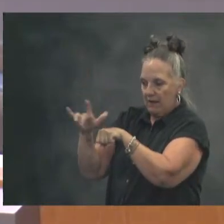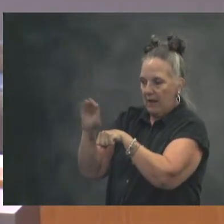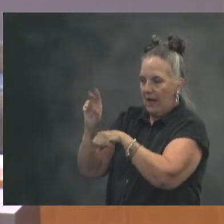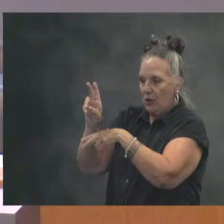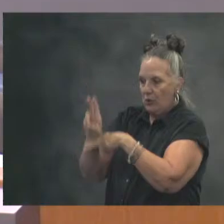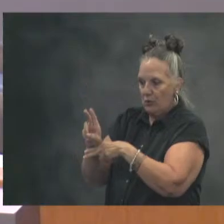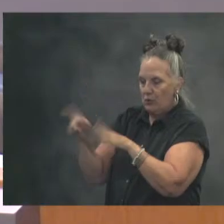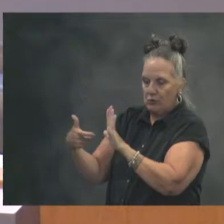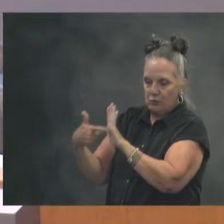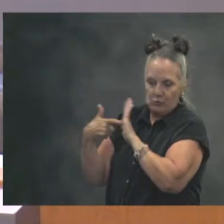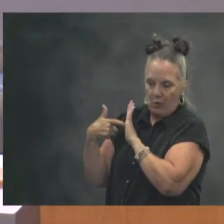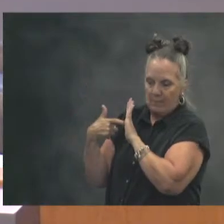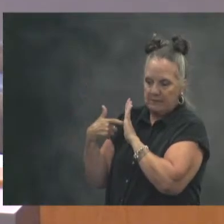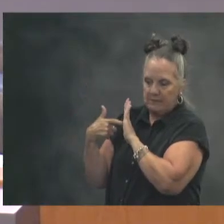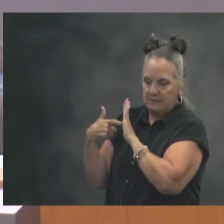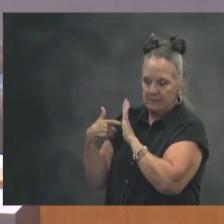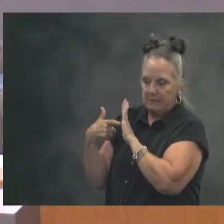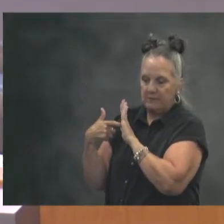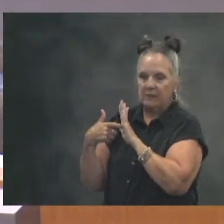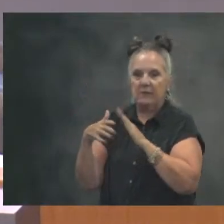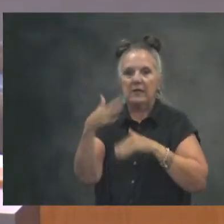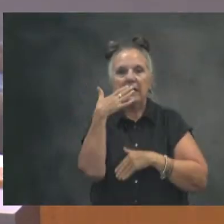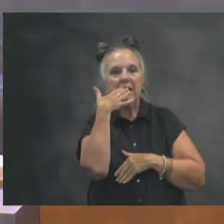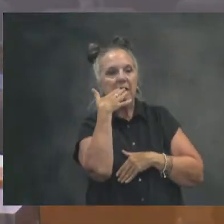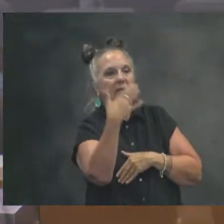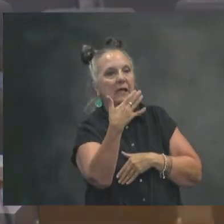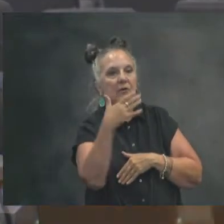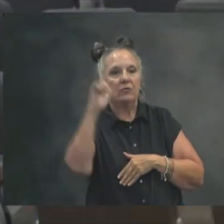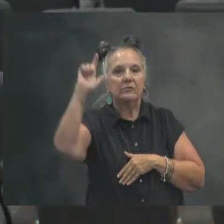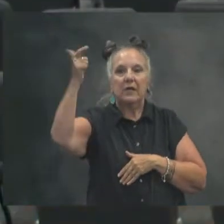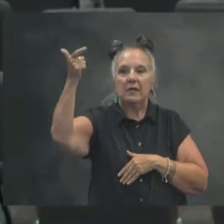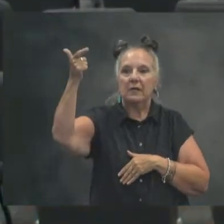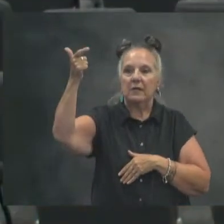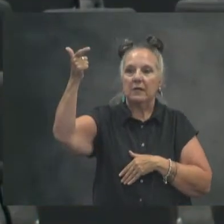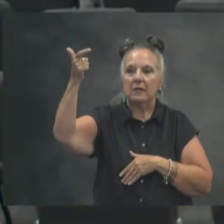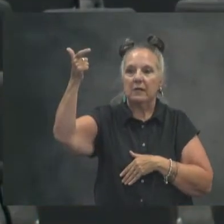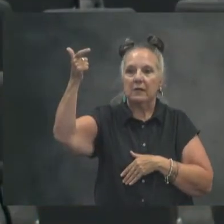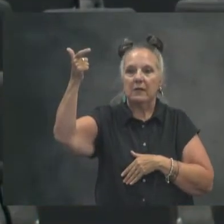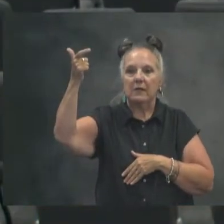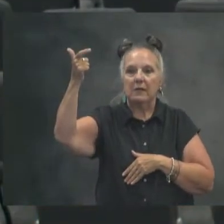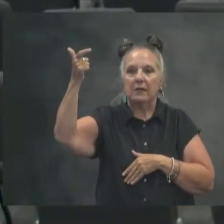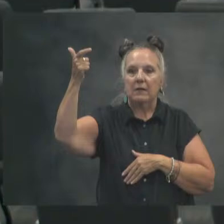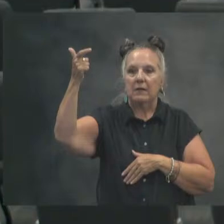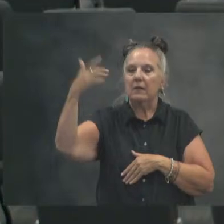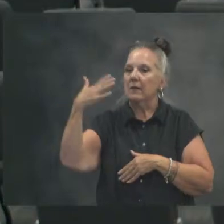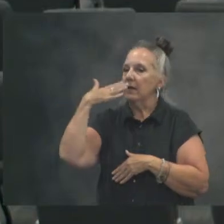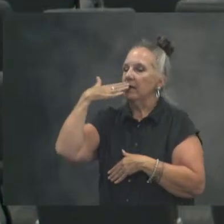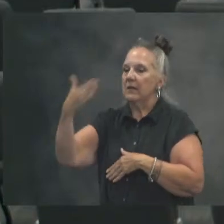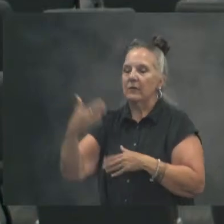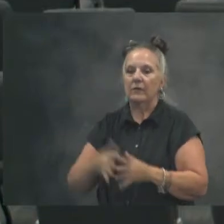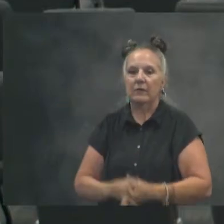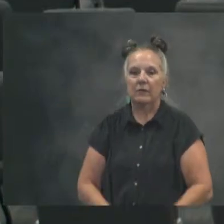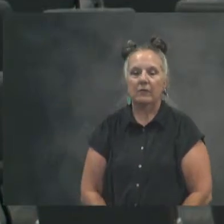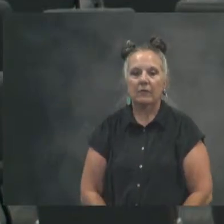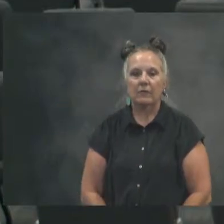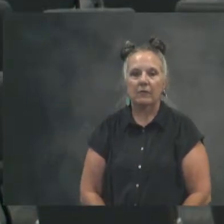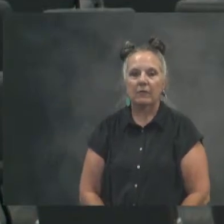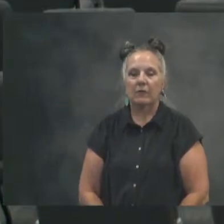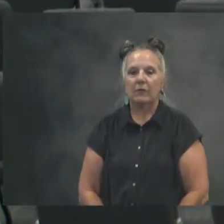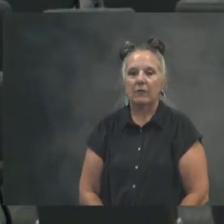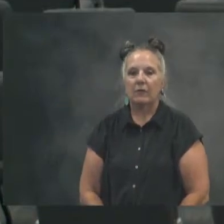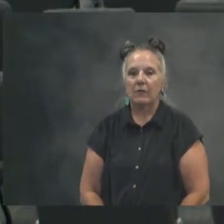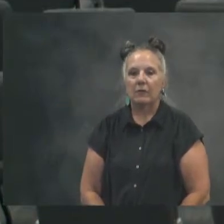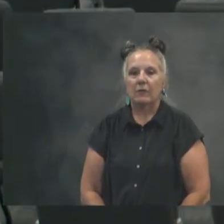use requirements. Thank you, Mr. Stauffer. Is there a second? Second. Thank you. Ms.